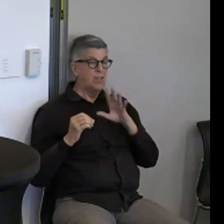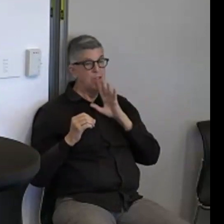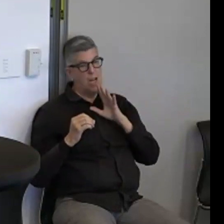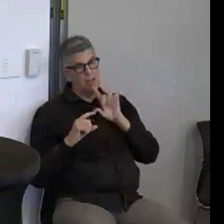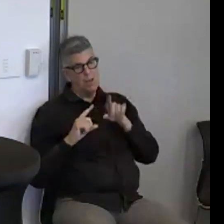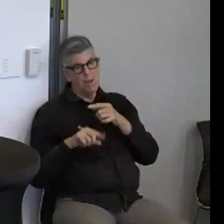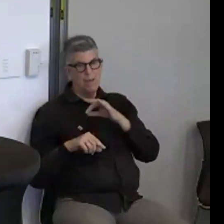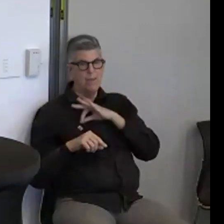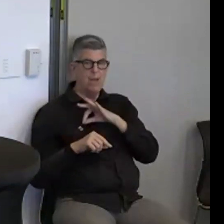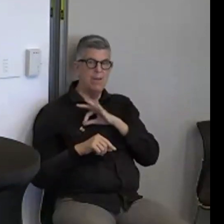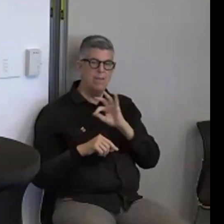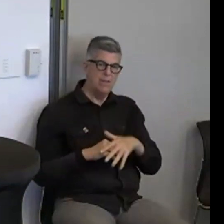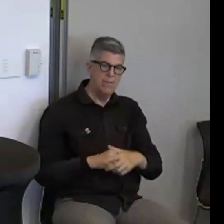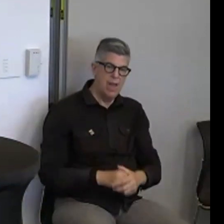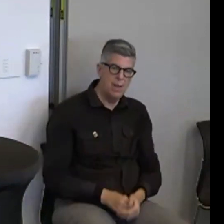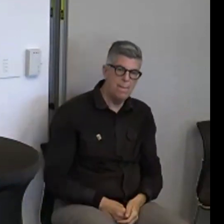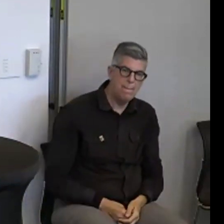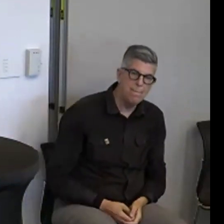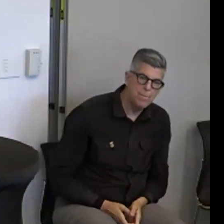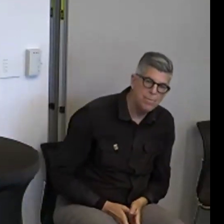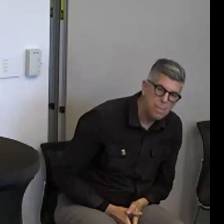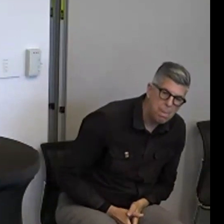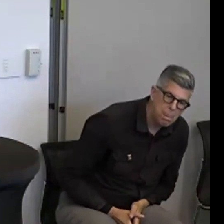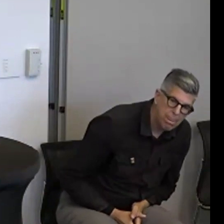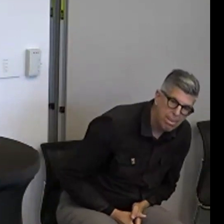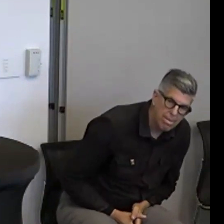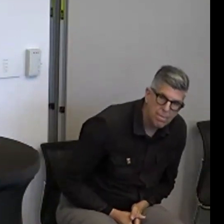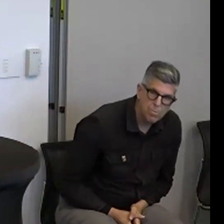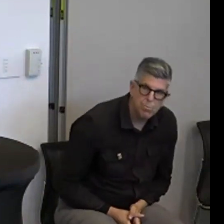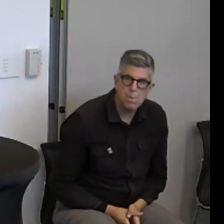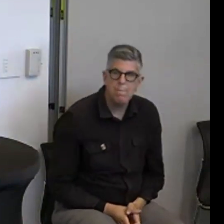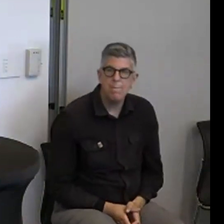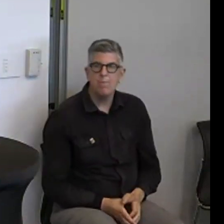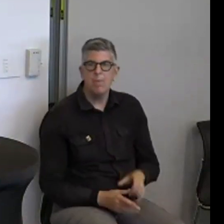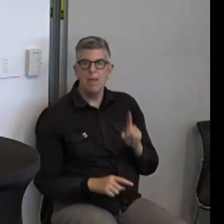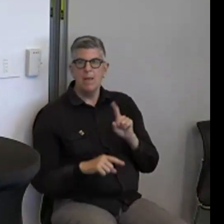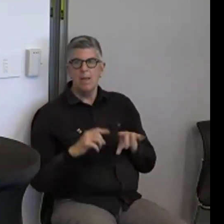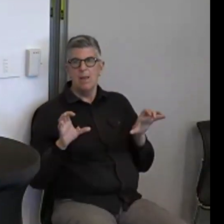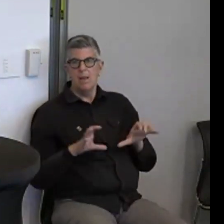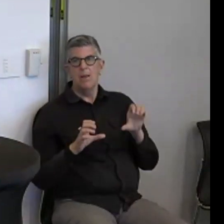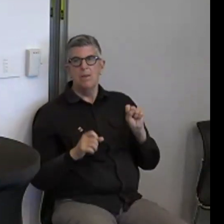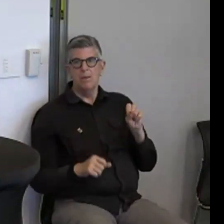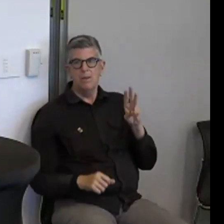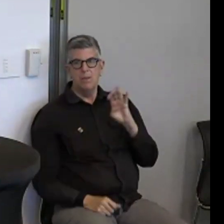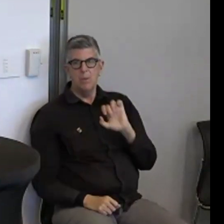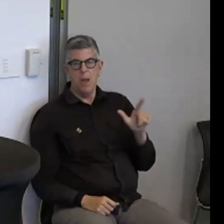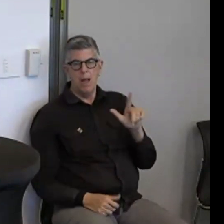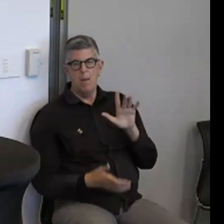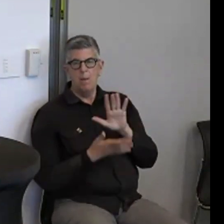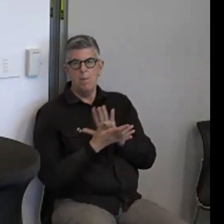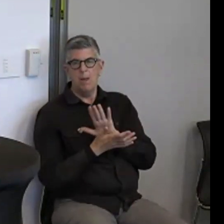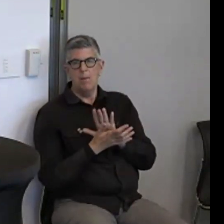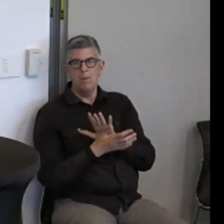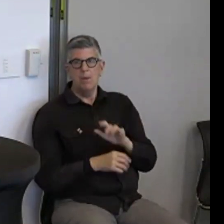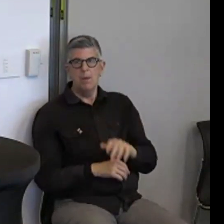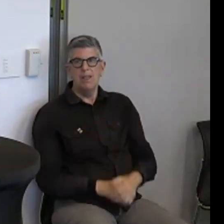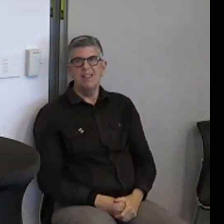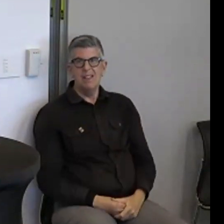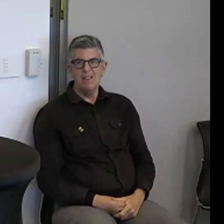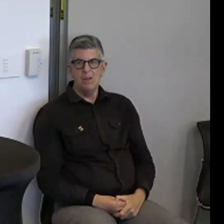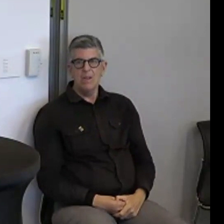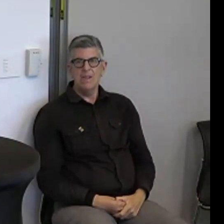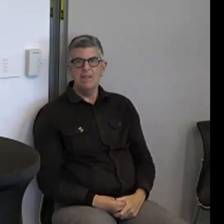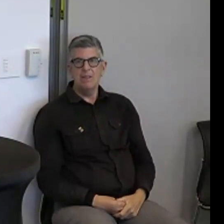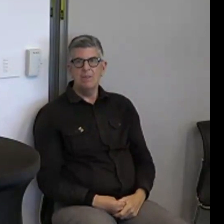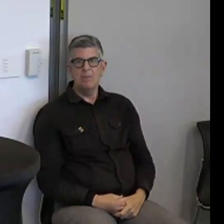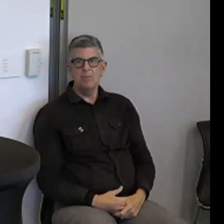or as the digital distribution part. You can't do that with swell paper. You can't do that with anything else. But it's something that we're running into with